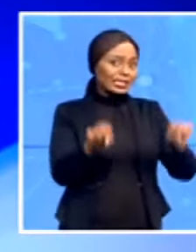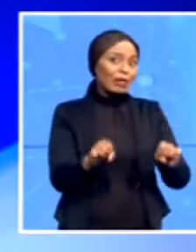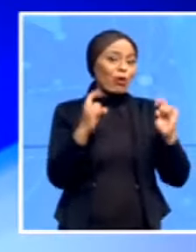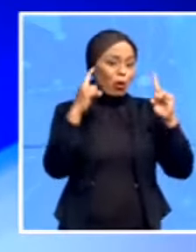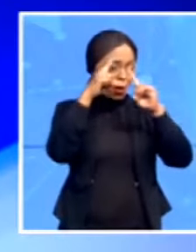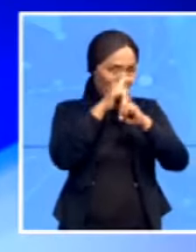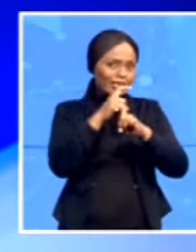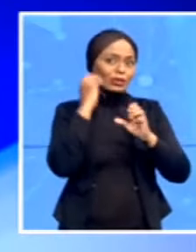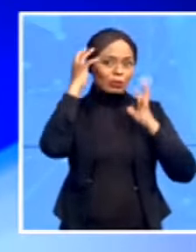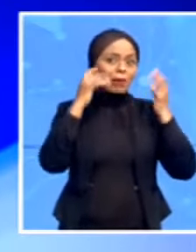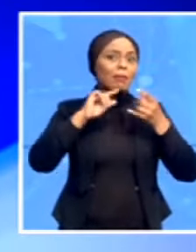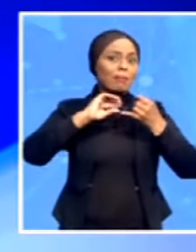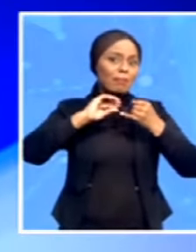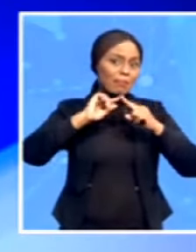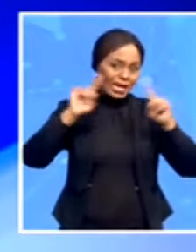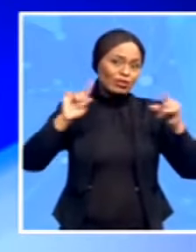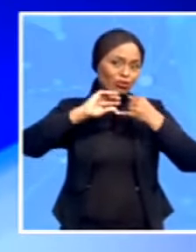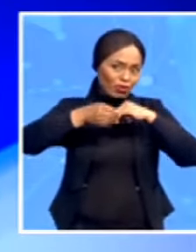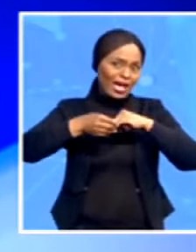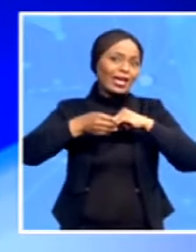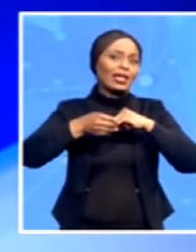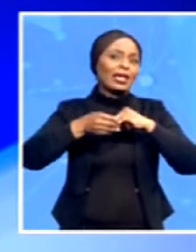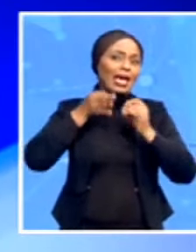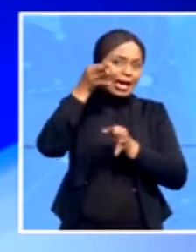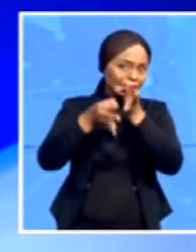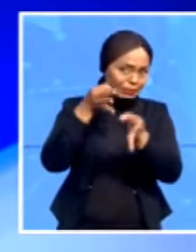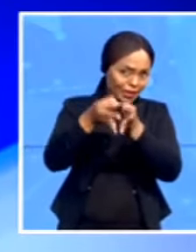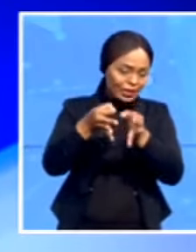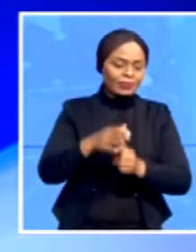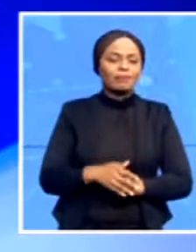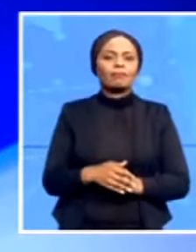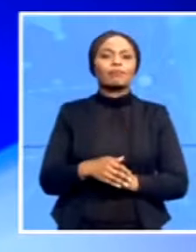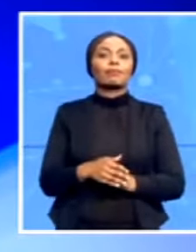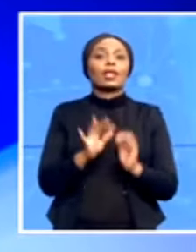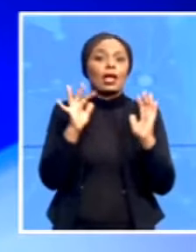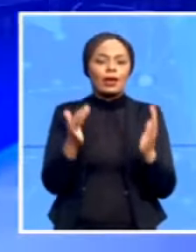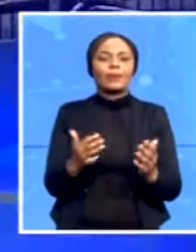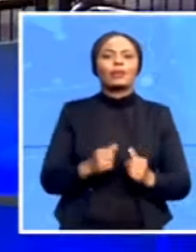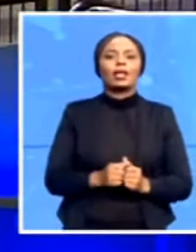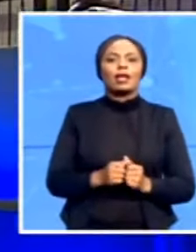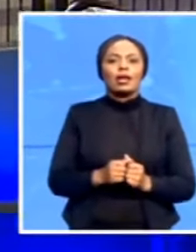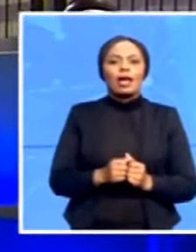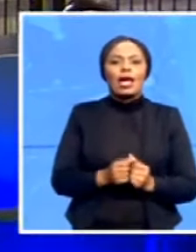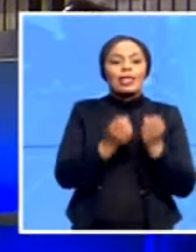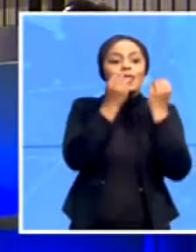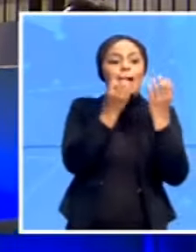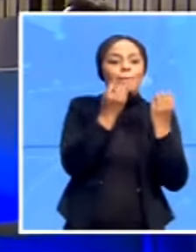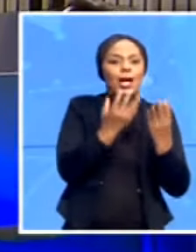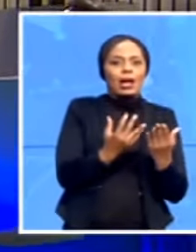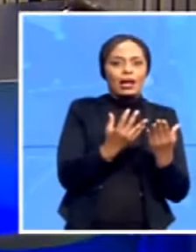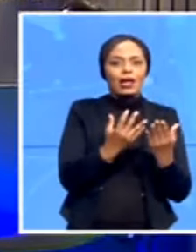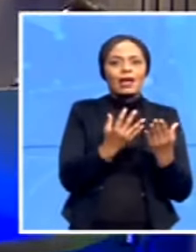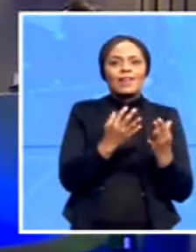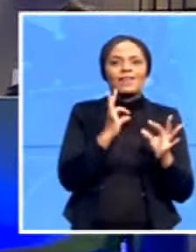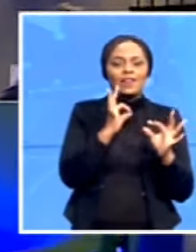take the total number of valid votes, and then you divide that according to the number